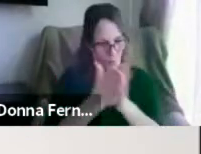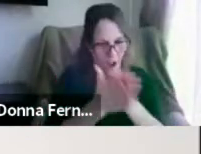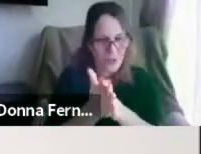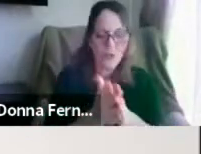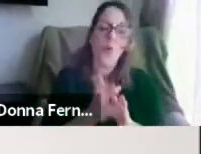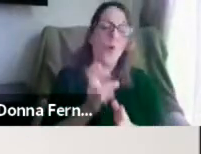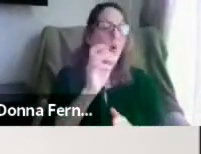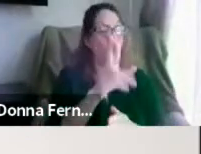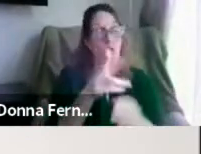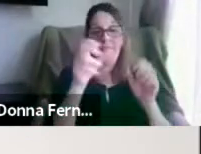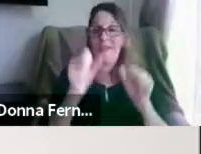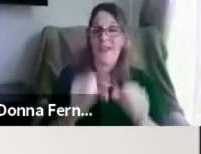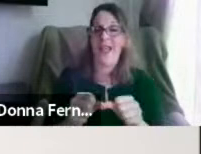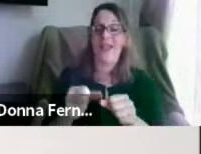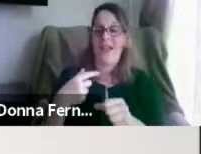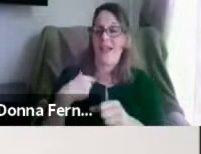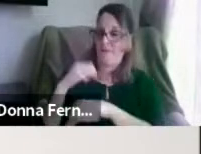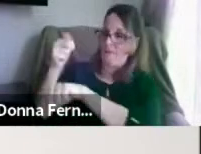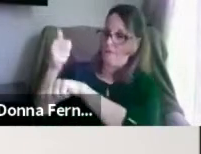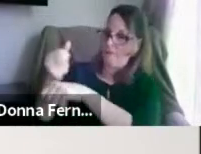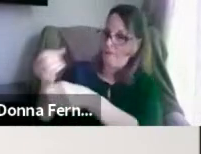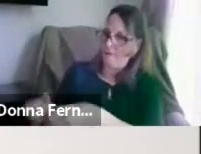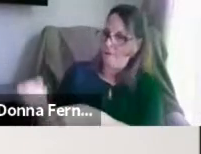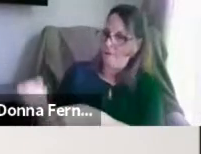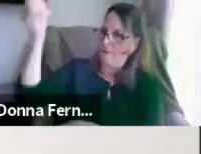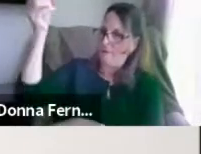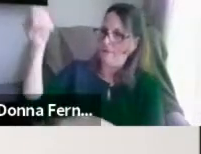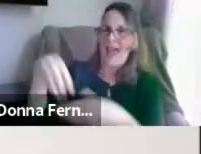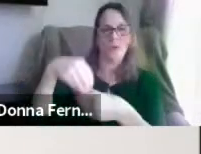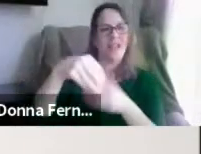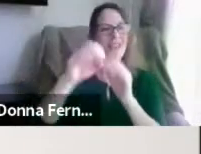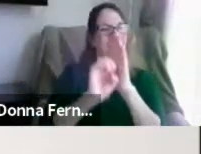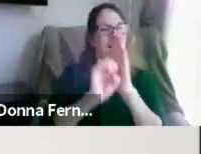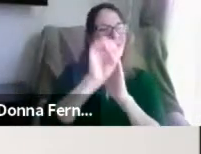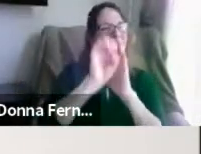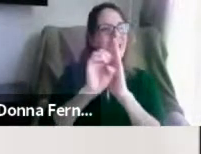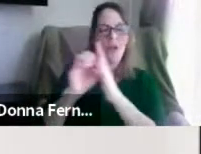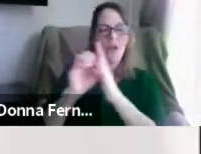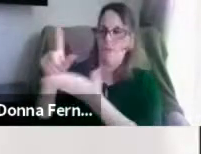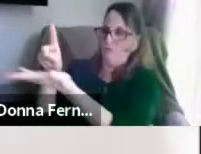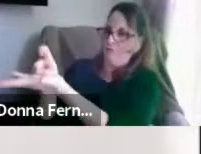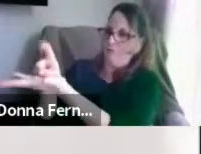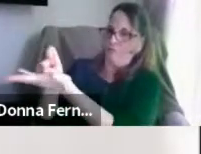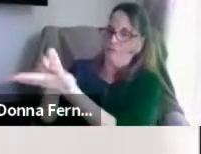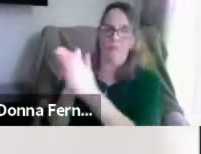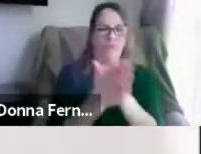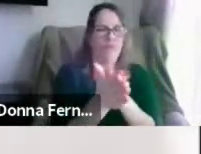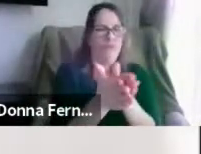a hand sanitizer station outside of the elevators.